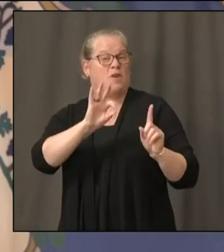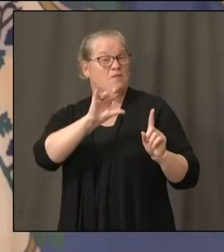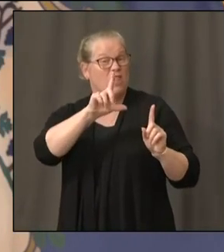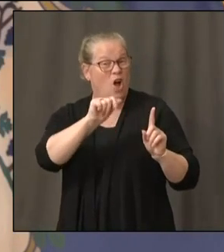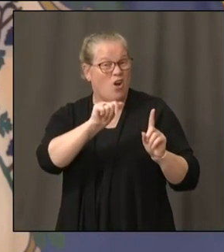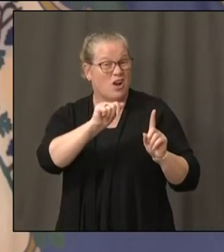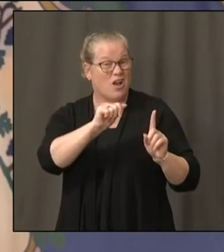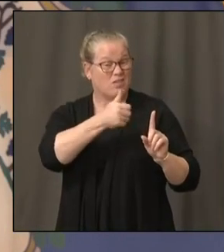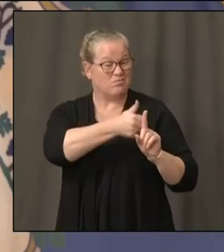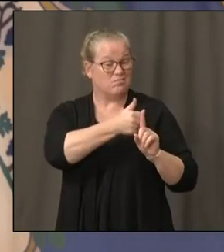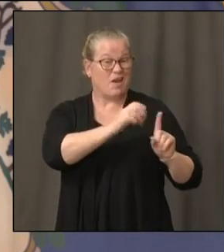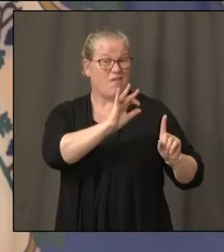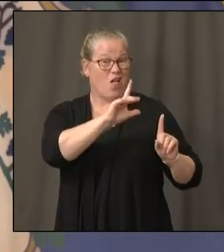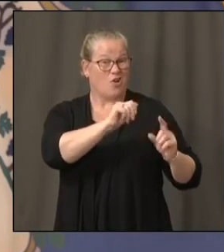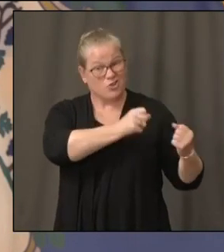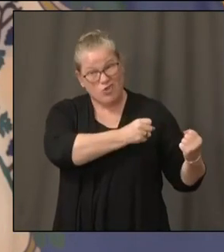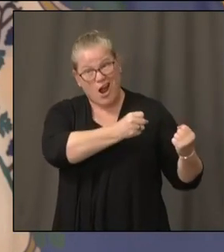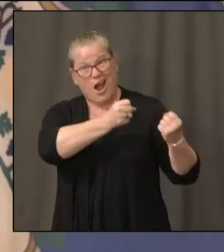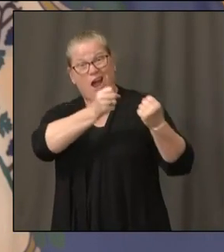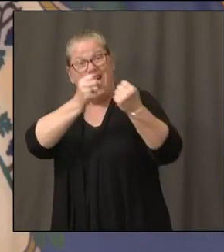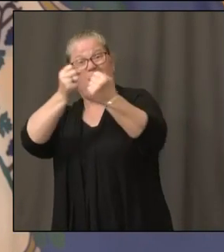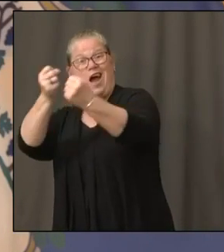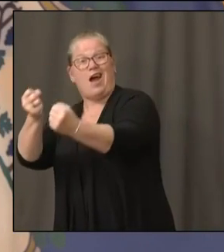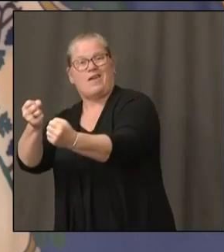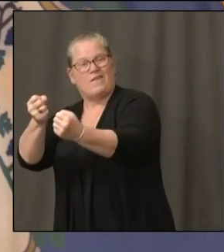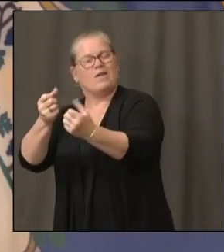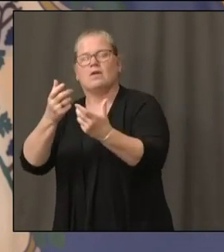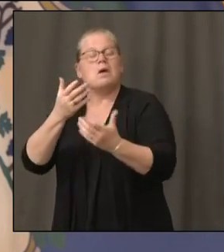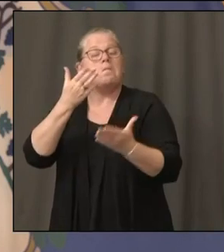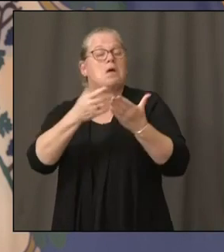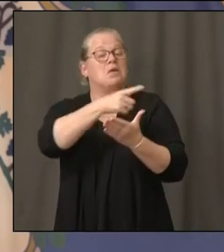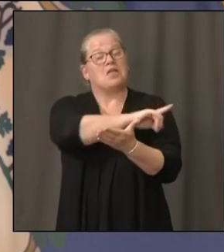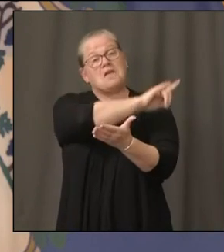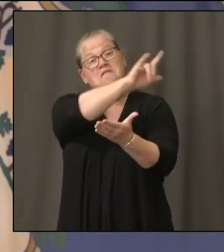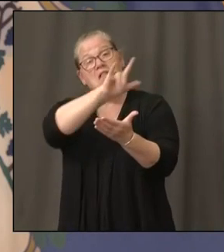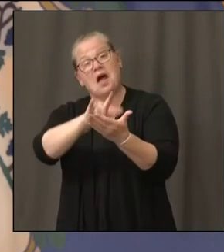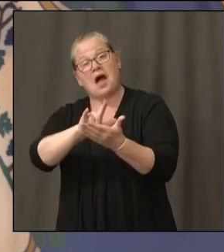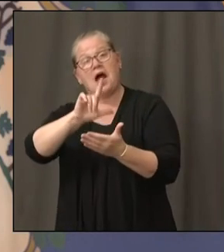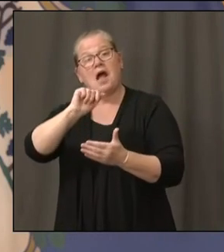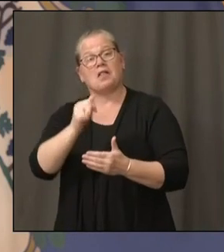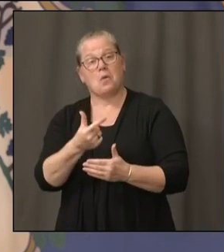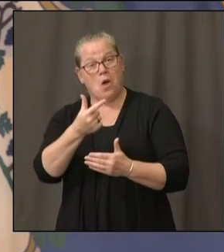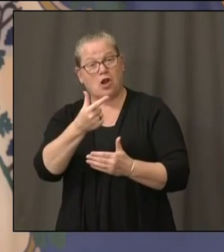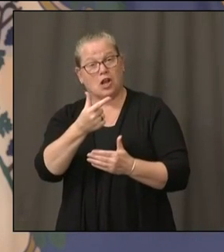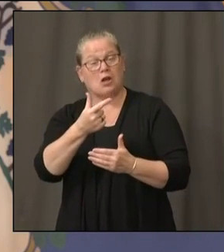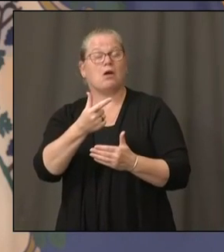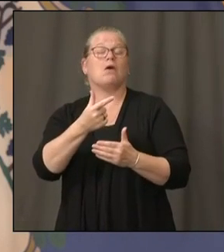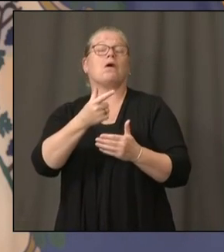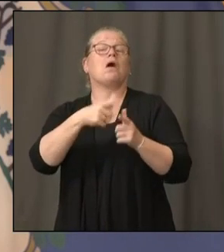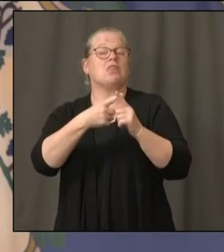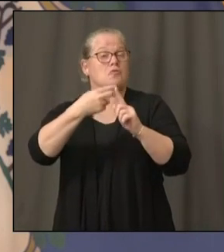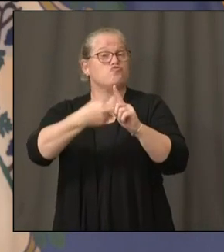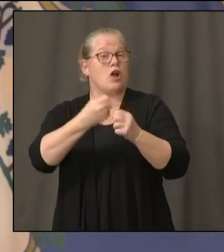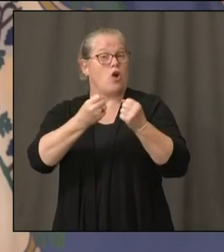or something. And there, New York is going to be tracking them carefully, and we coordinate with them, with New York.